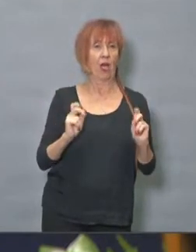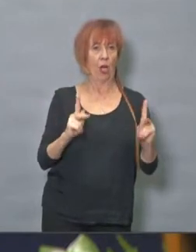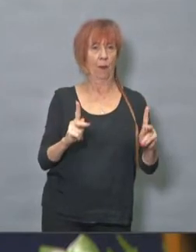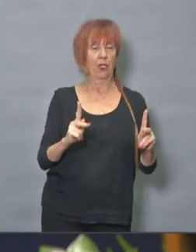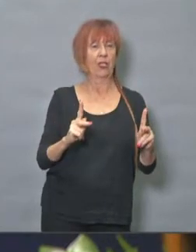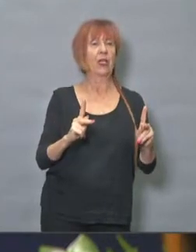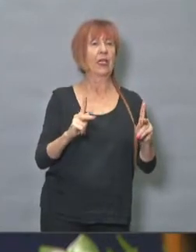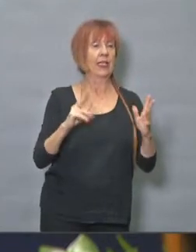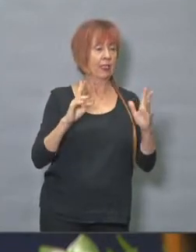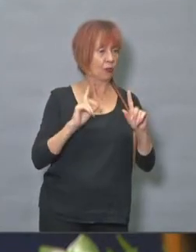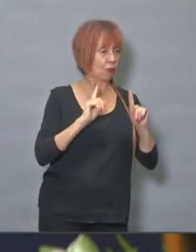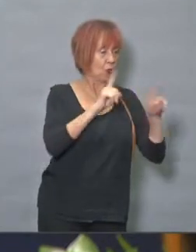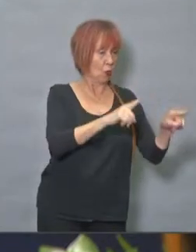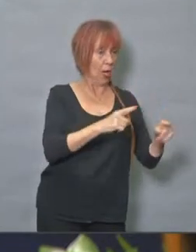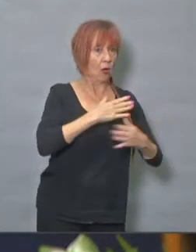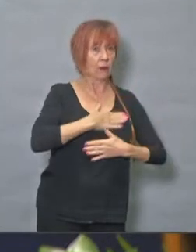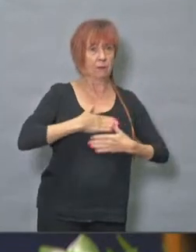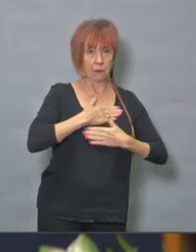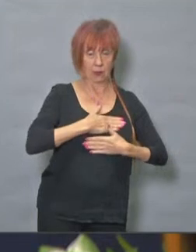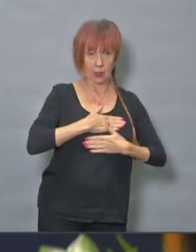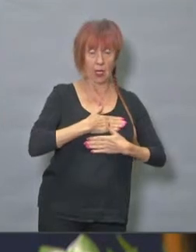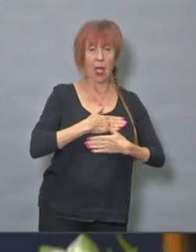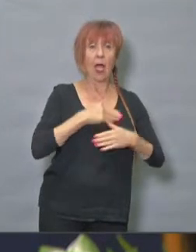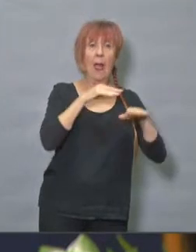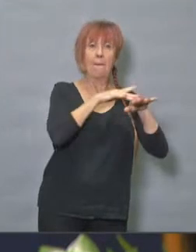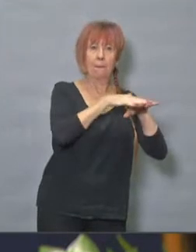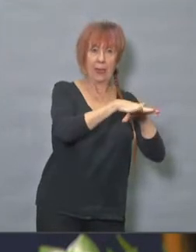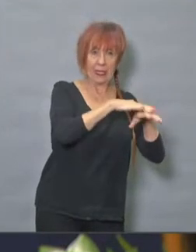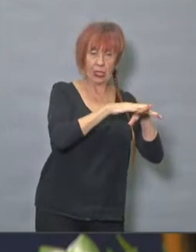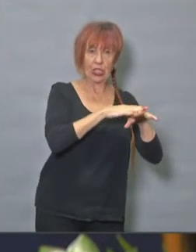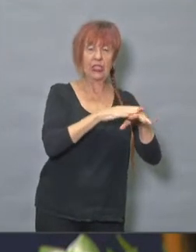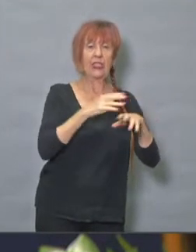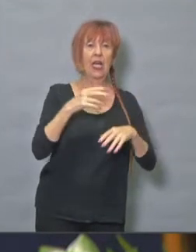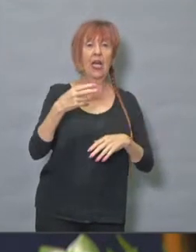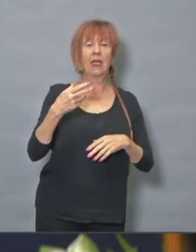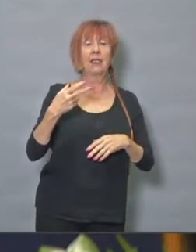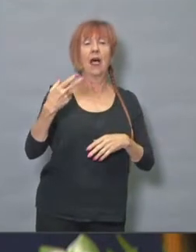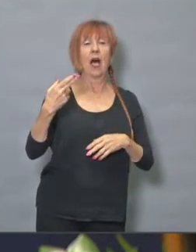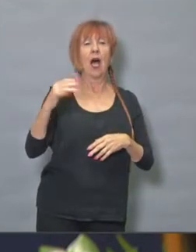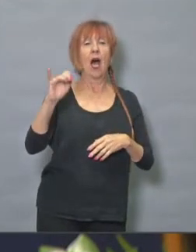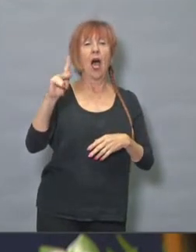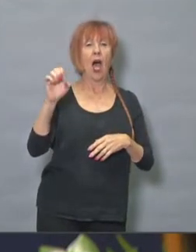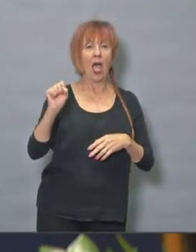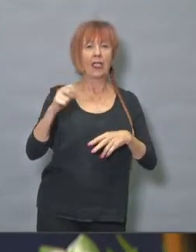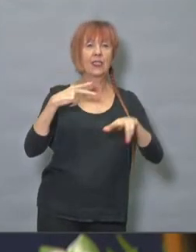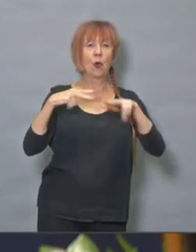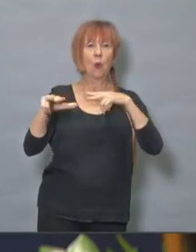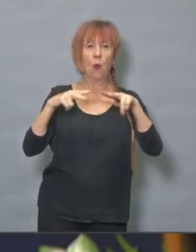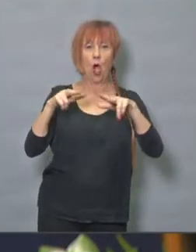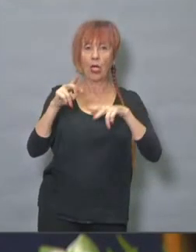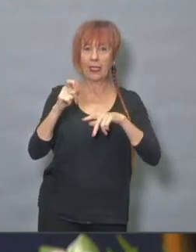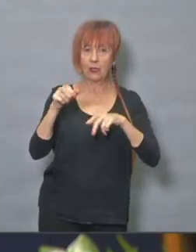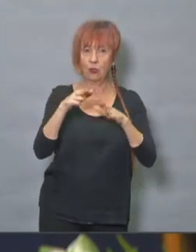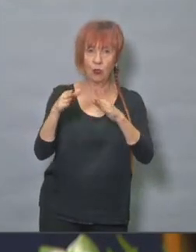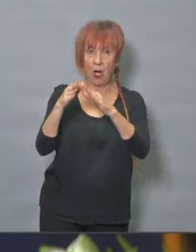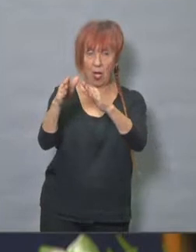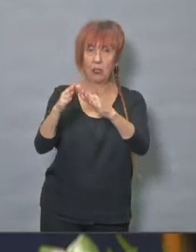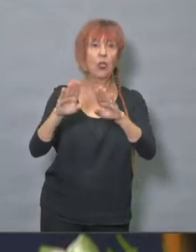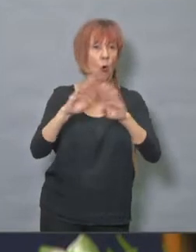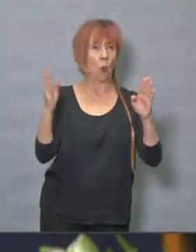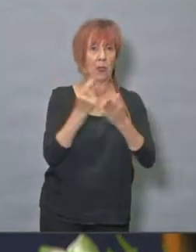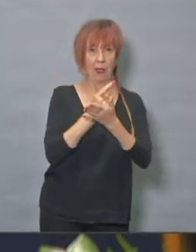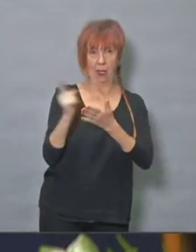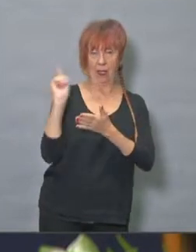COVID-19. Beaches, parks, and hiking trails reopened last month and provide a wonderful excursion for families.